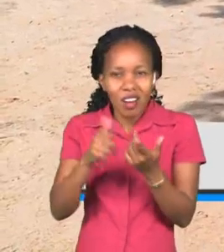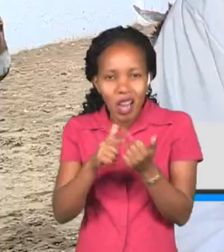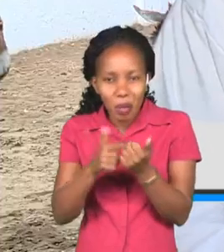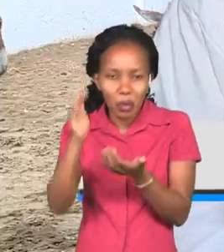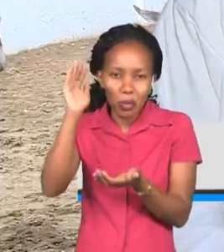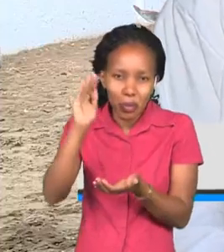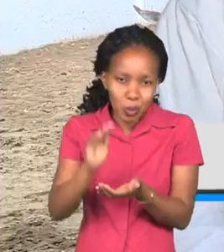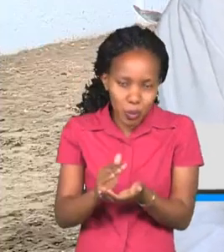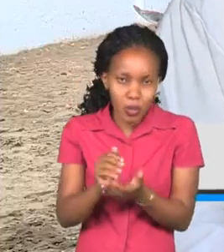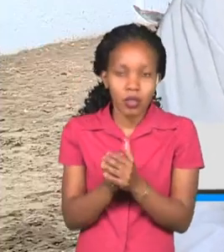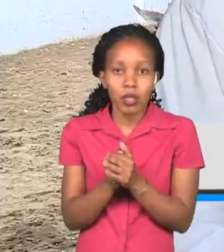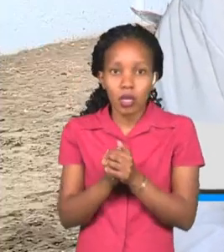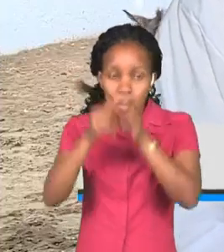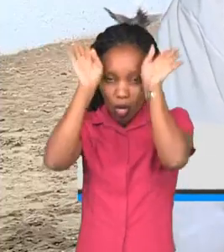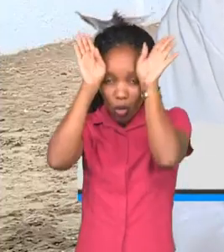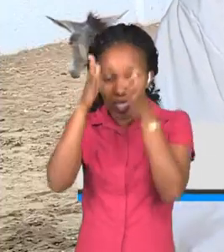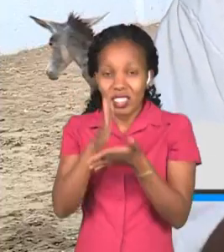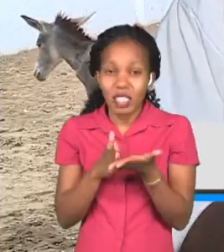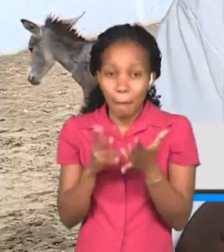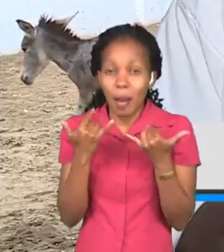decreasing. So some donkey users